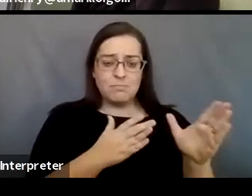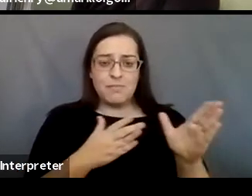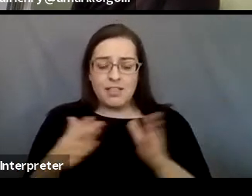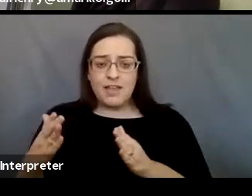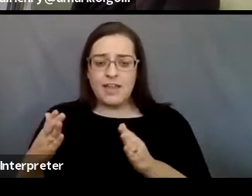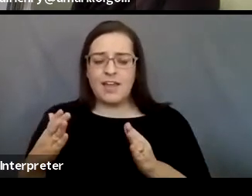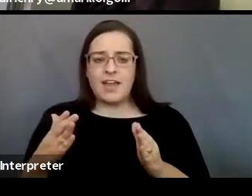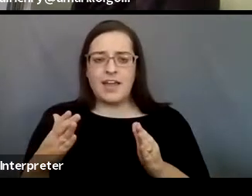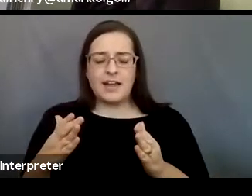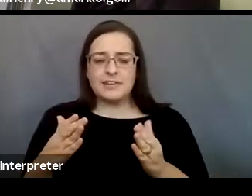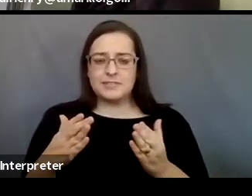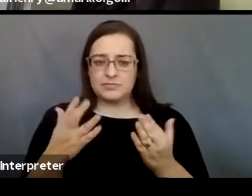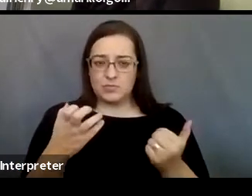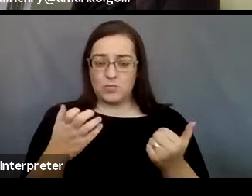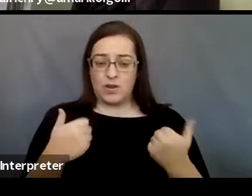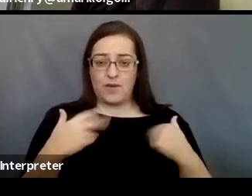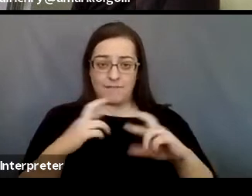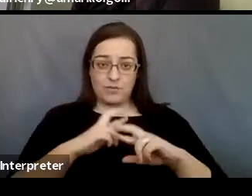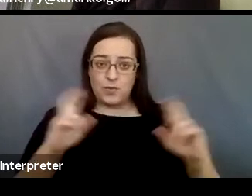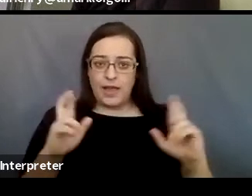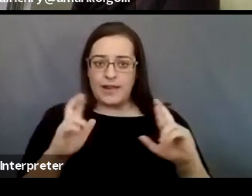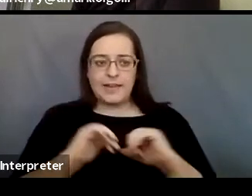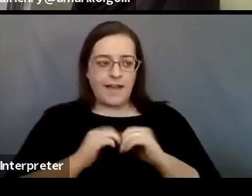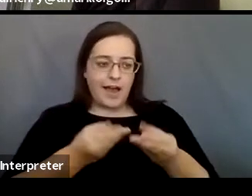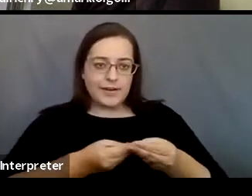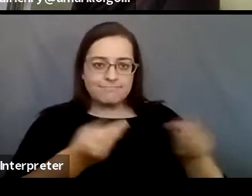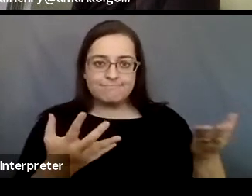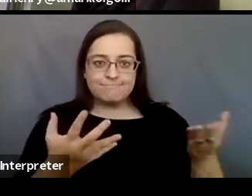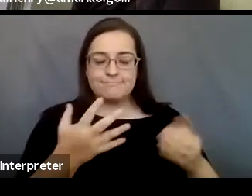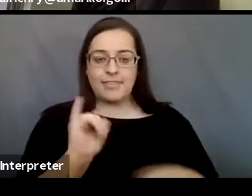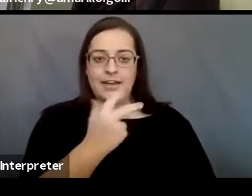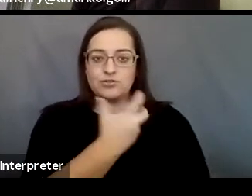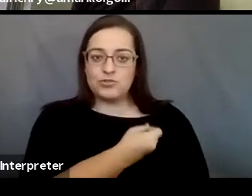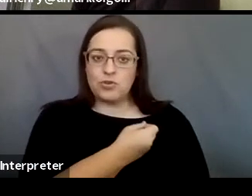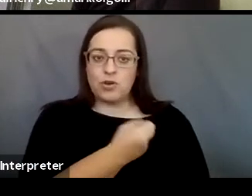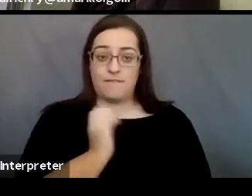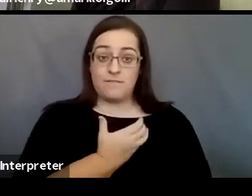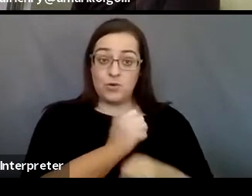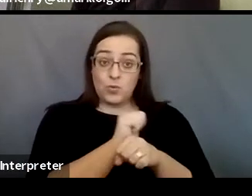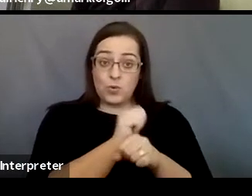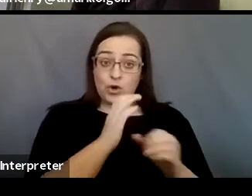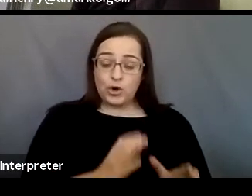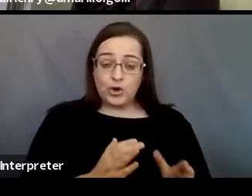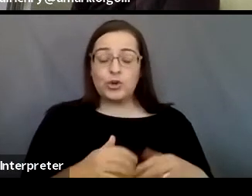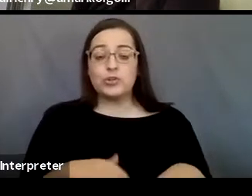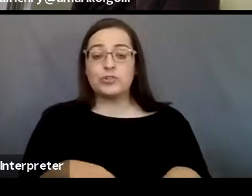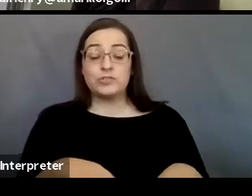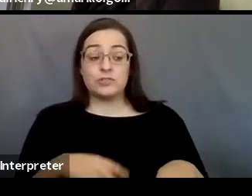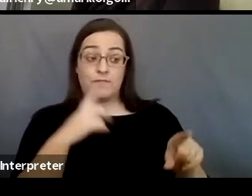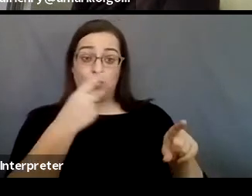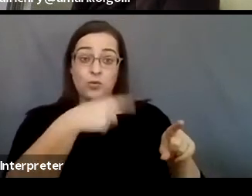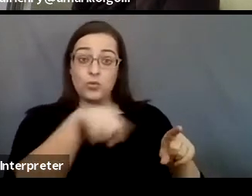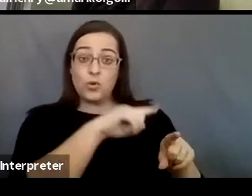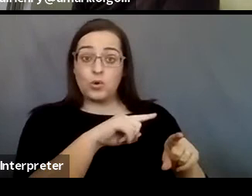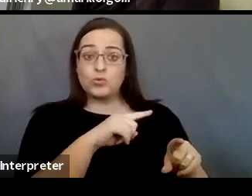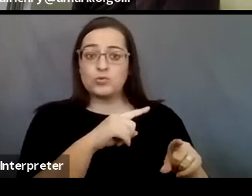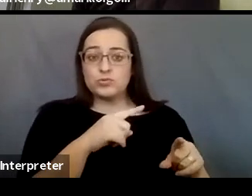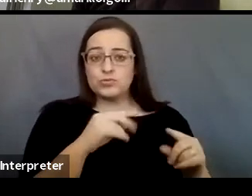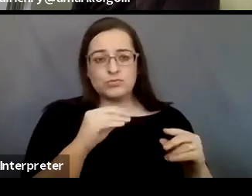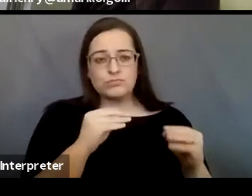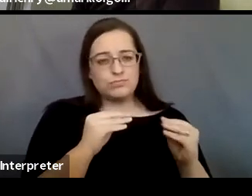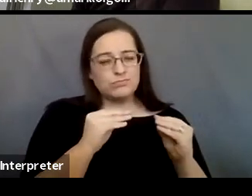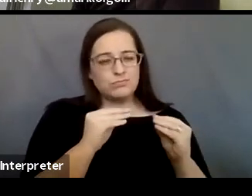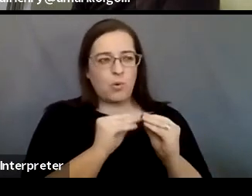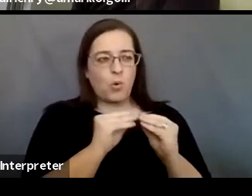a mass vaccination strategy for our employees, which has been tiered to put those people that have the highest risk